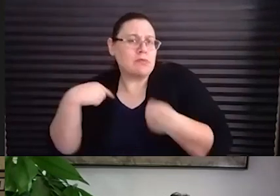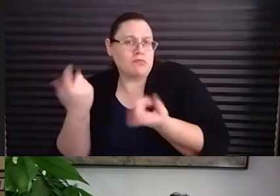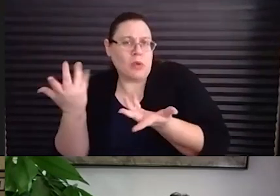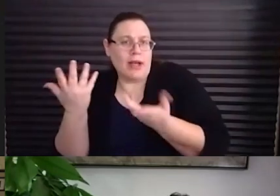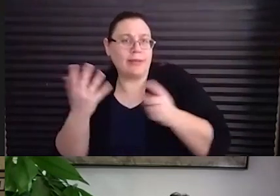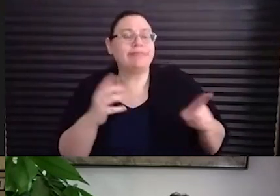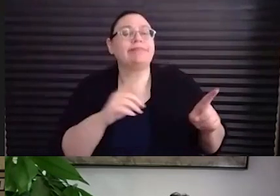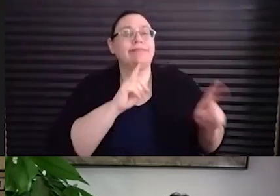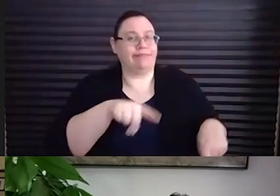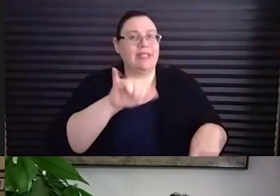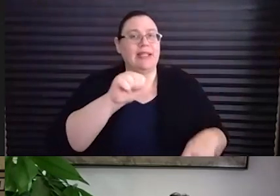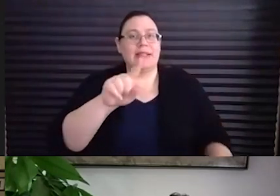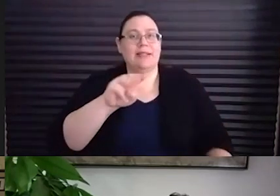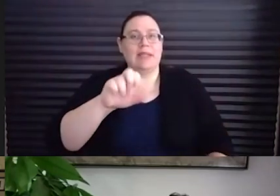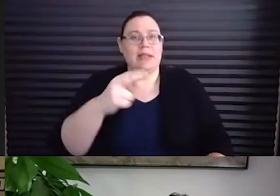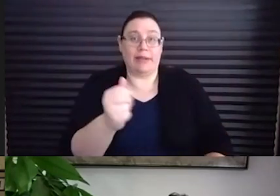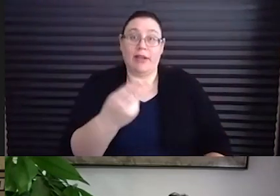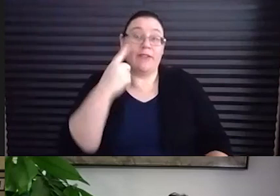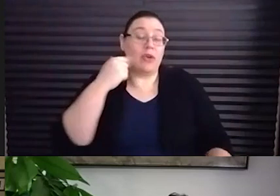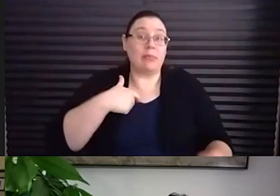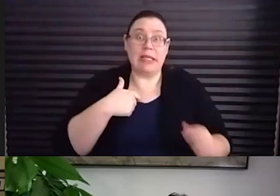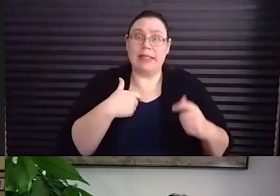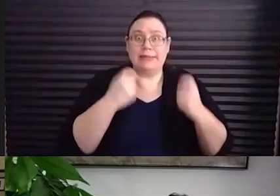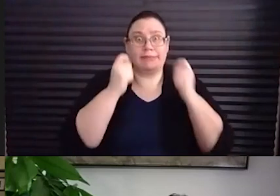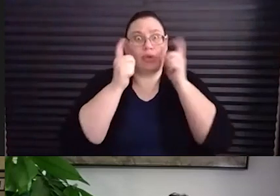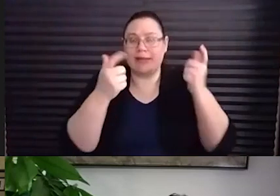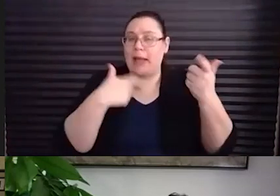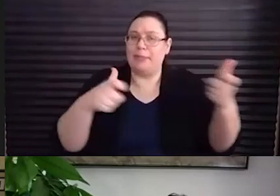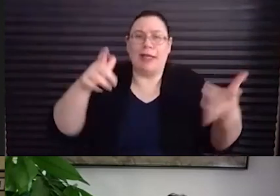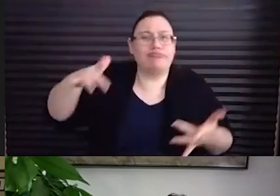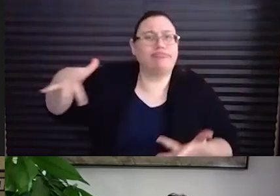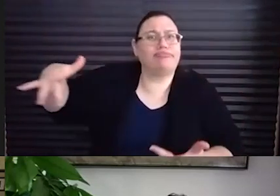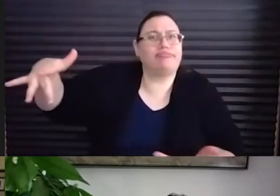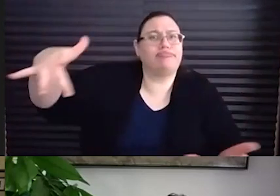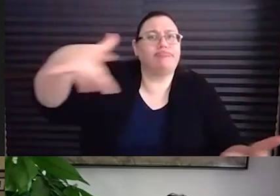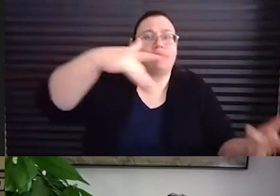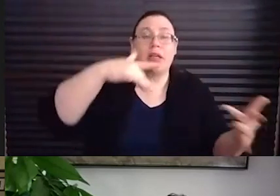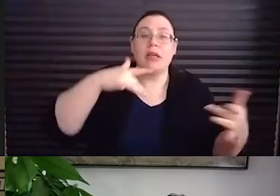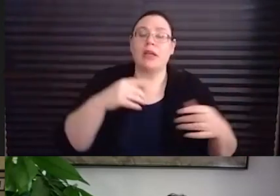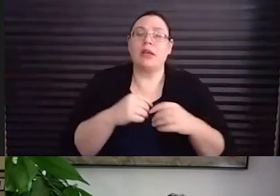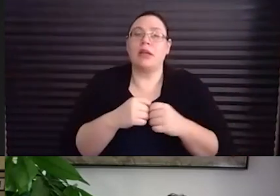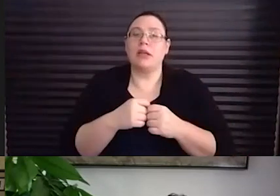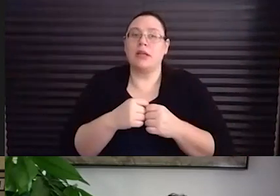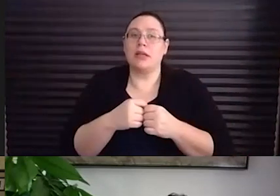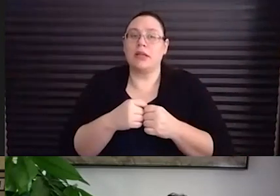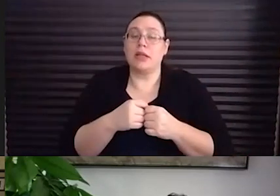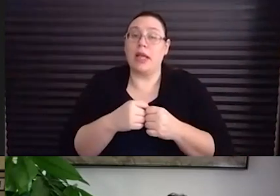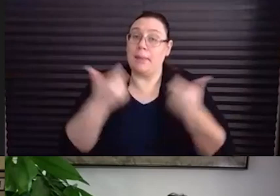been surprising because I'm also a big traveler. And in fact, it doesn't change a